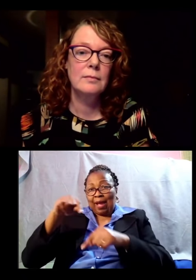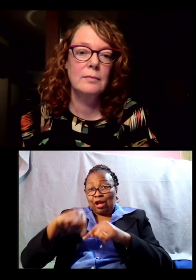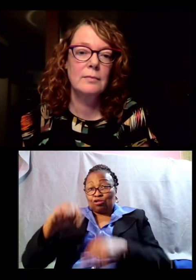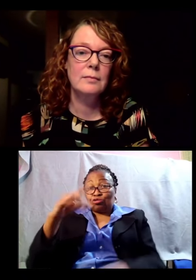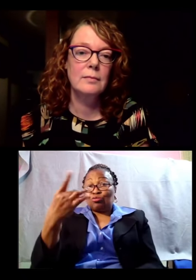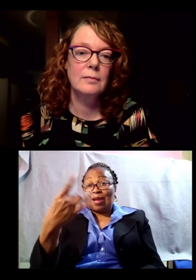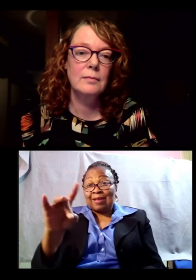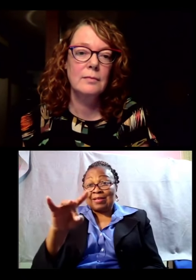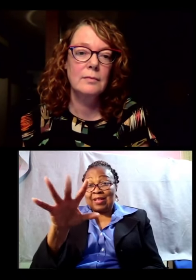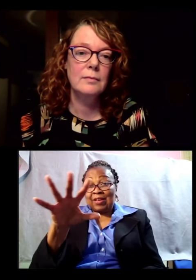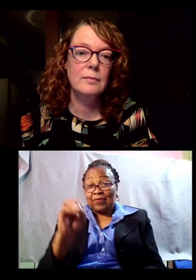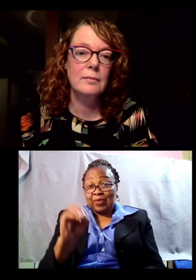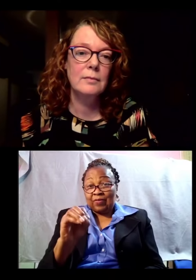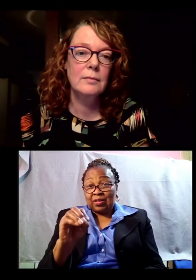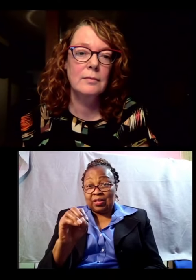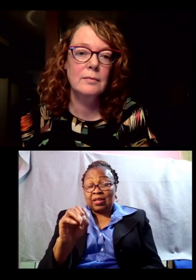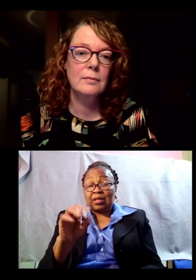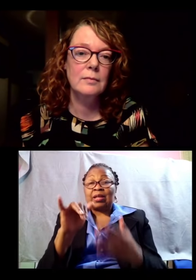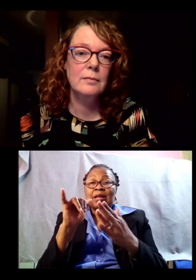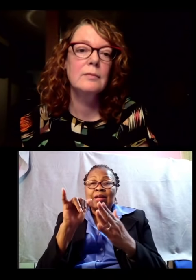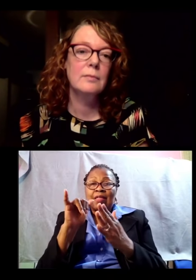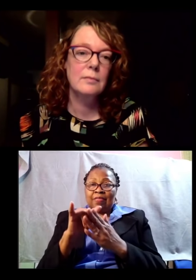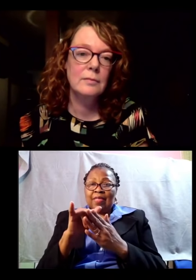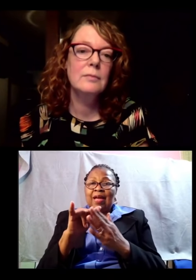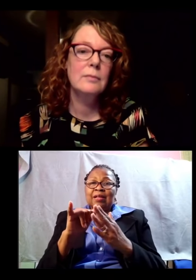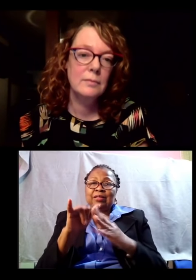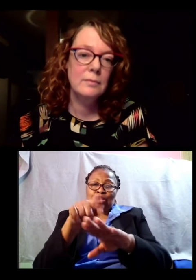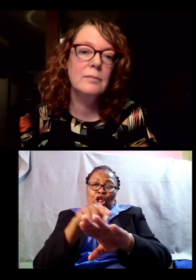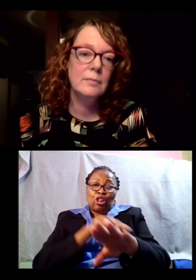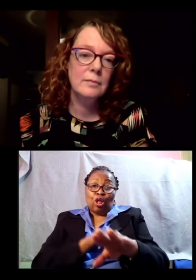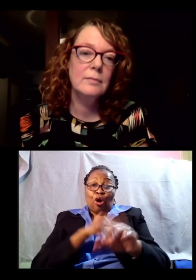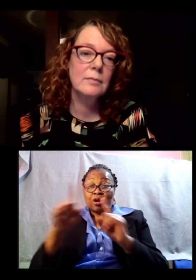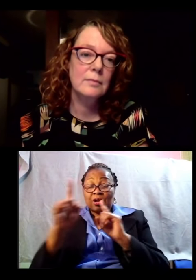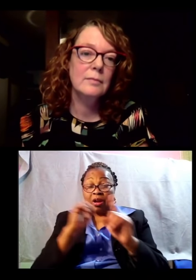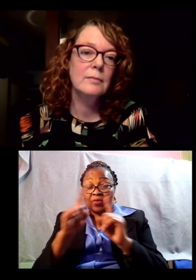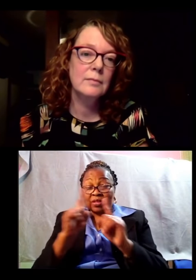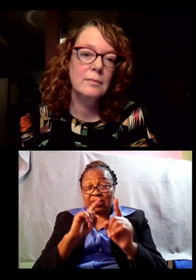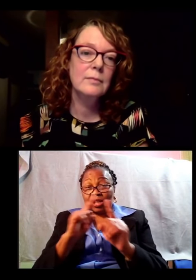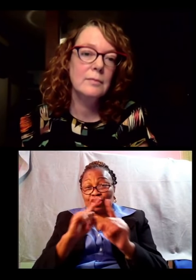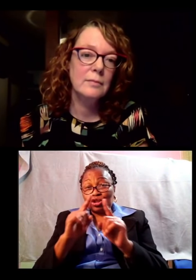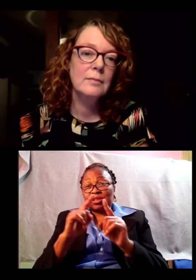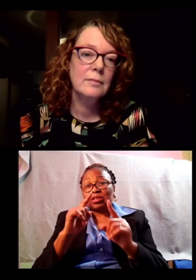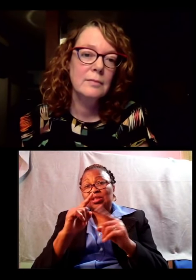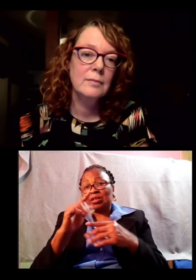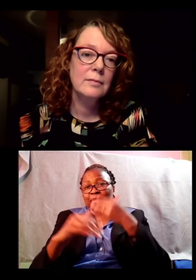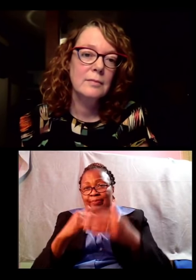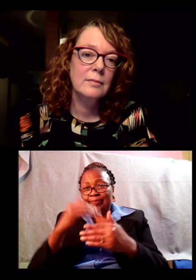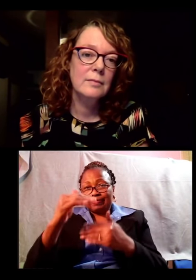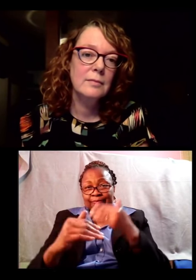Anyway, these are long conversations that have been going on for quite a while.